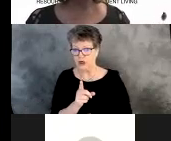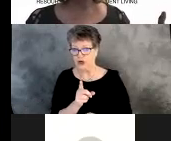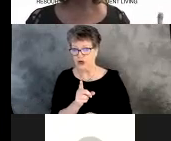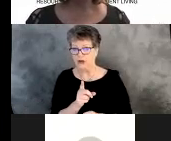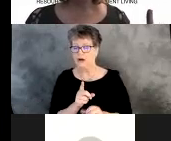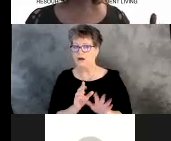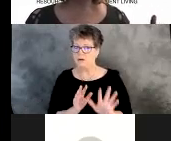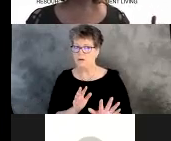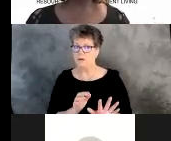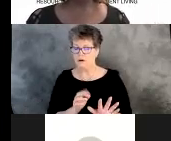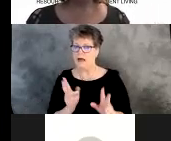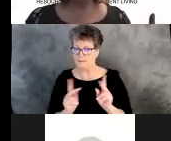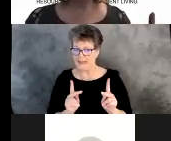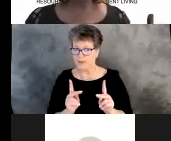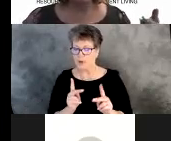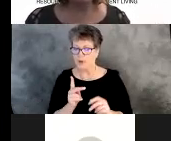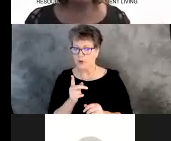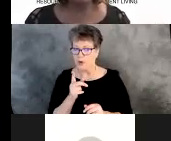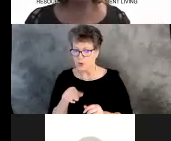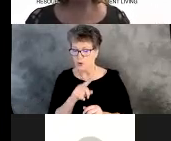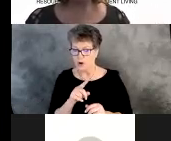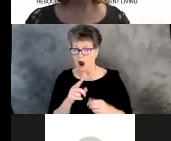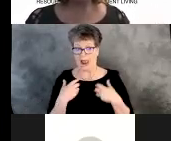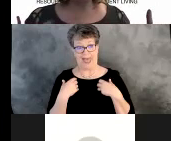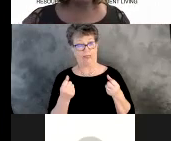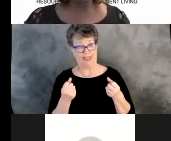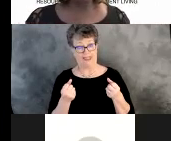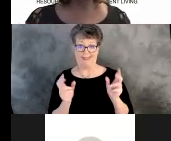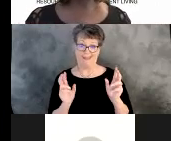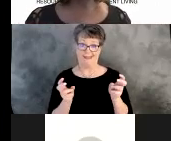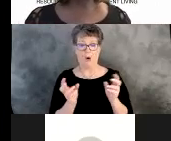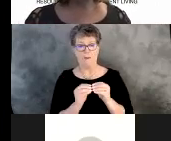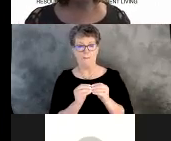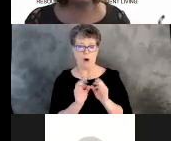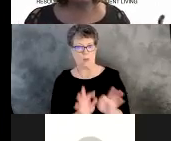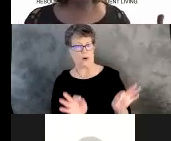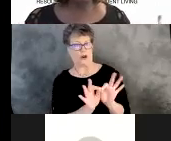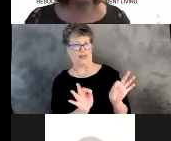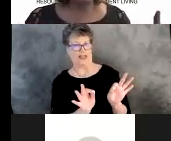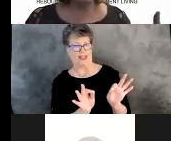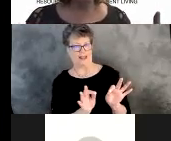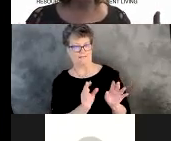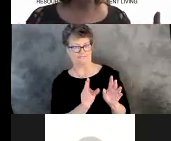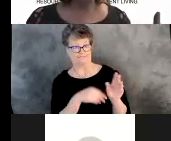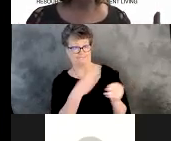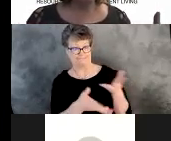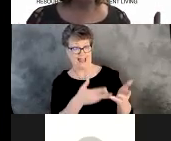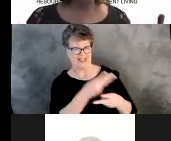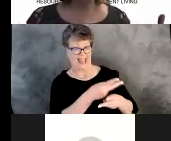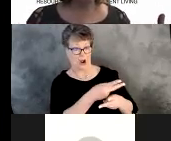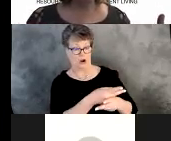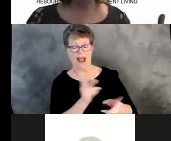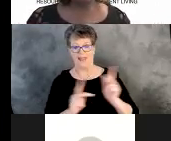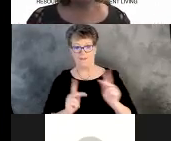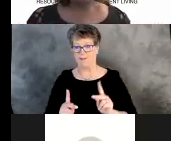that people who are considered healthy or more worthy get the care, and the people that